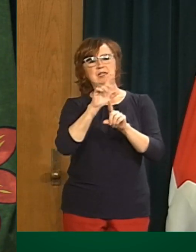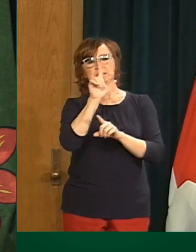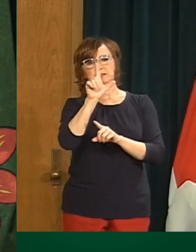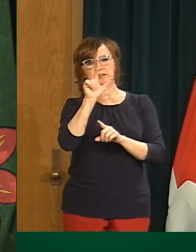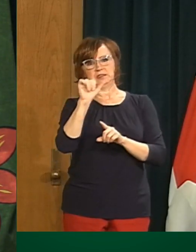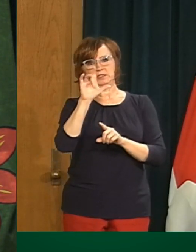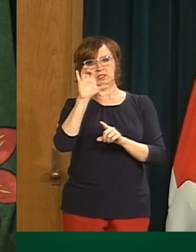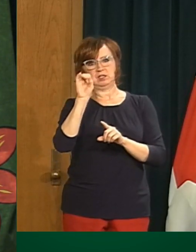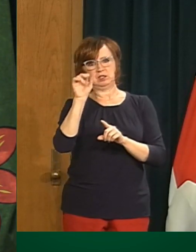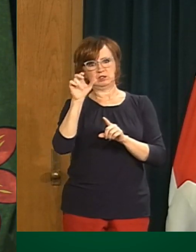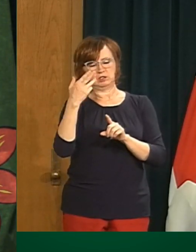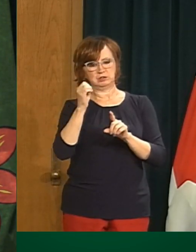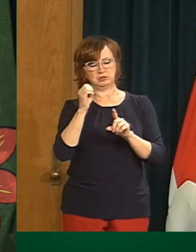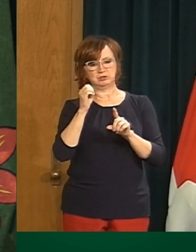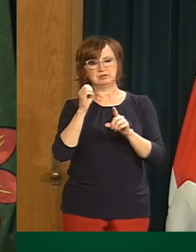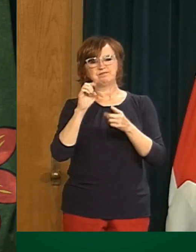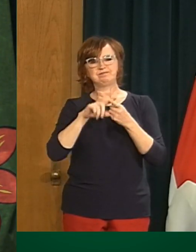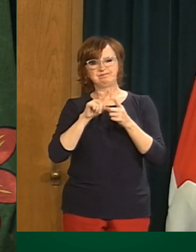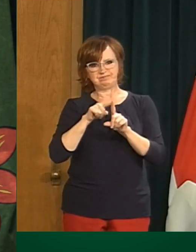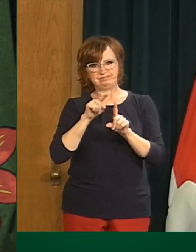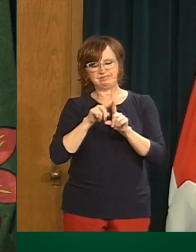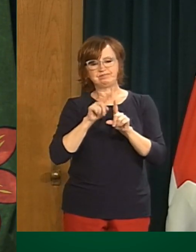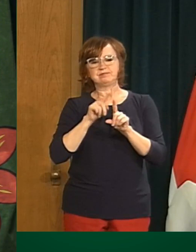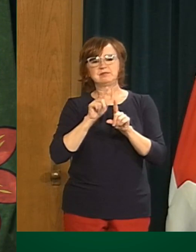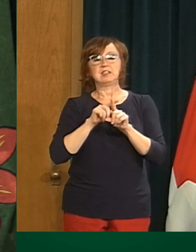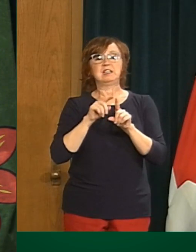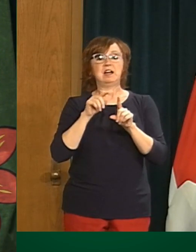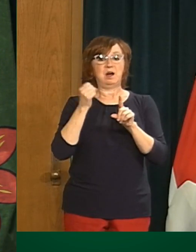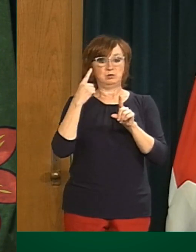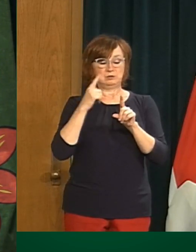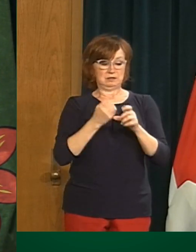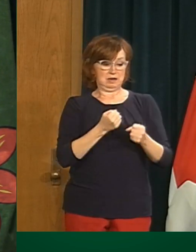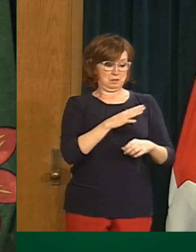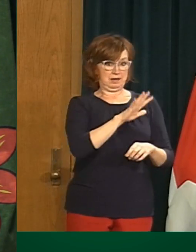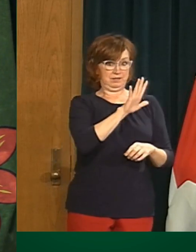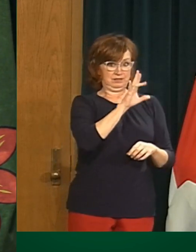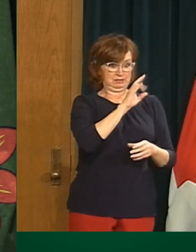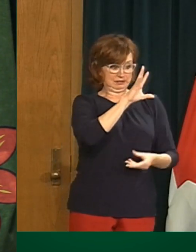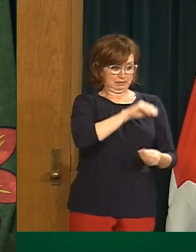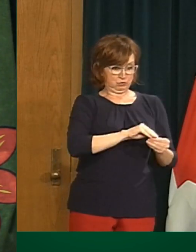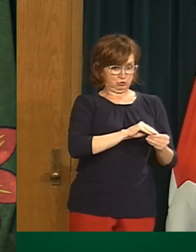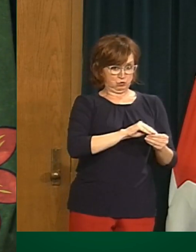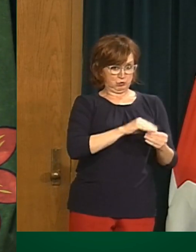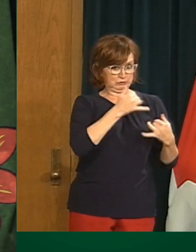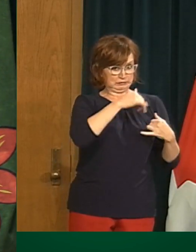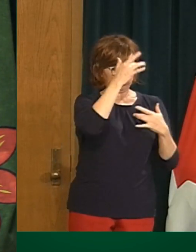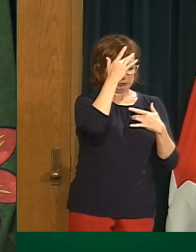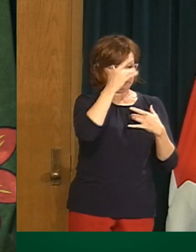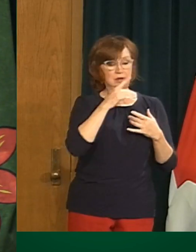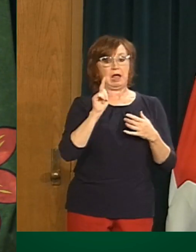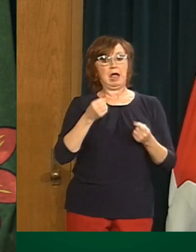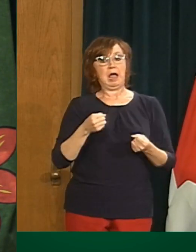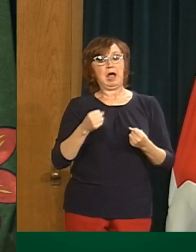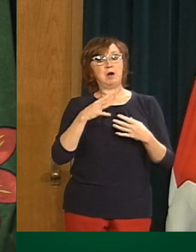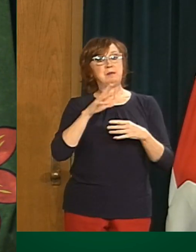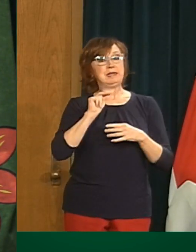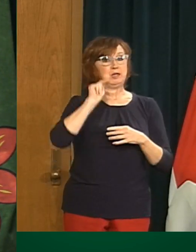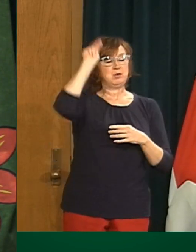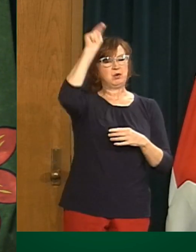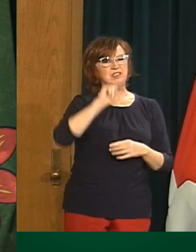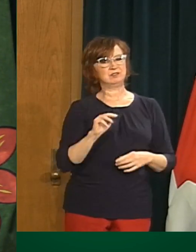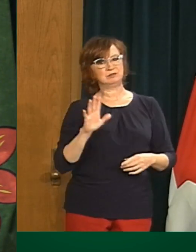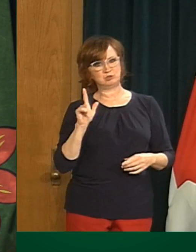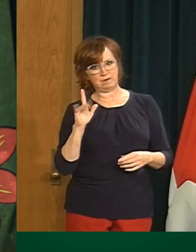active cases today are now in the far north. So today, the Minister of First Nations, Métis and